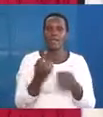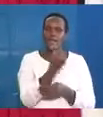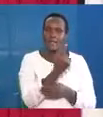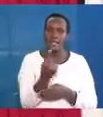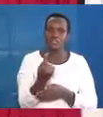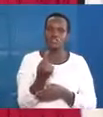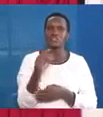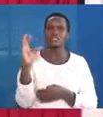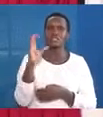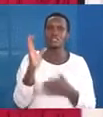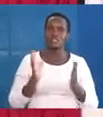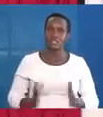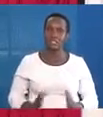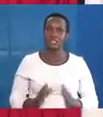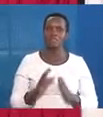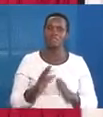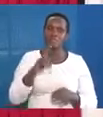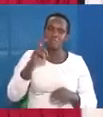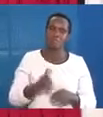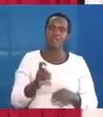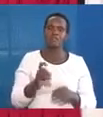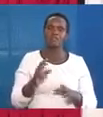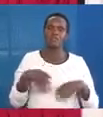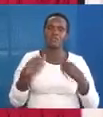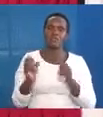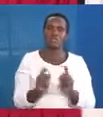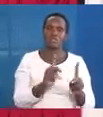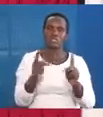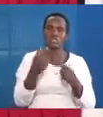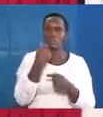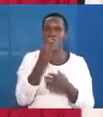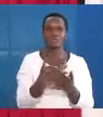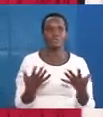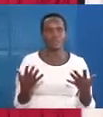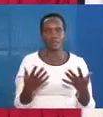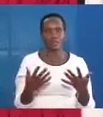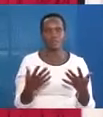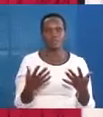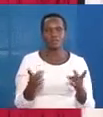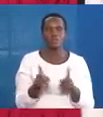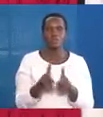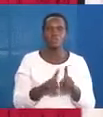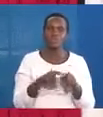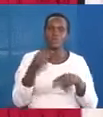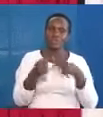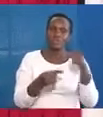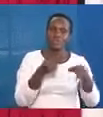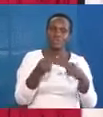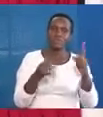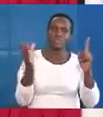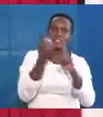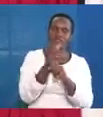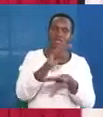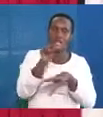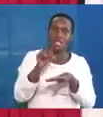is entitled to have their say. The process of staging a national referendum is the